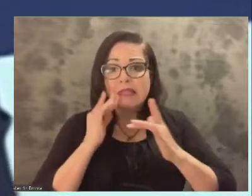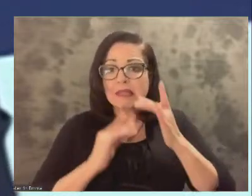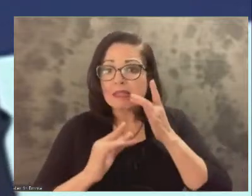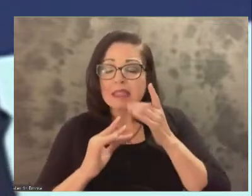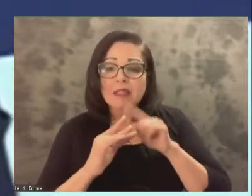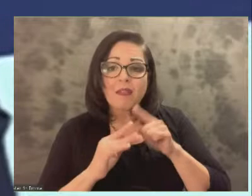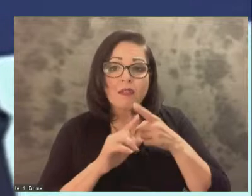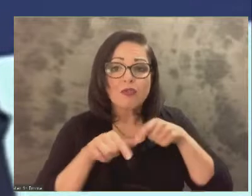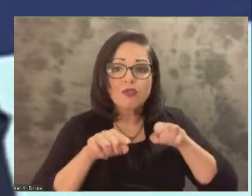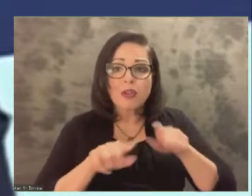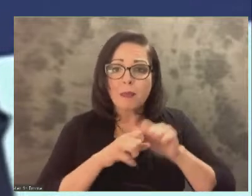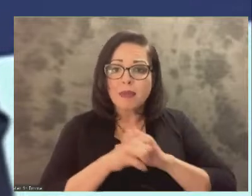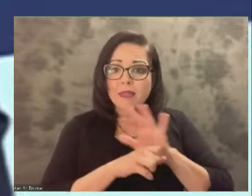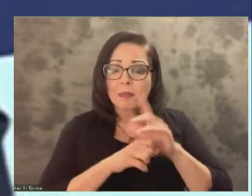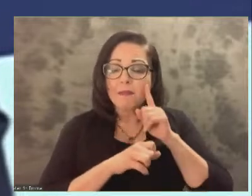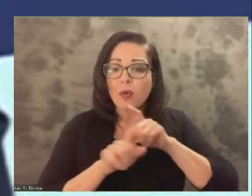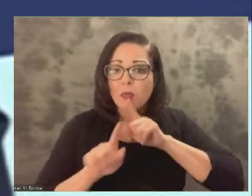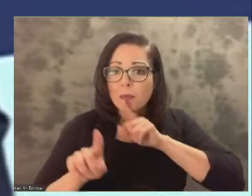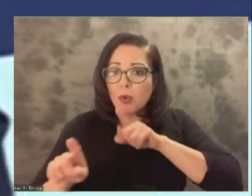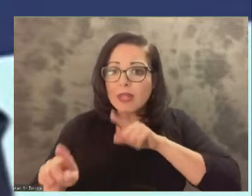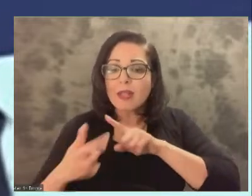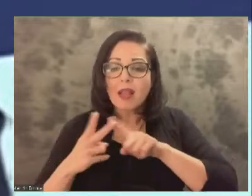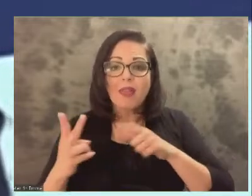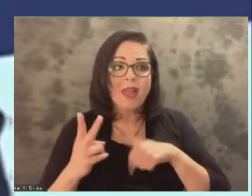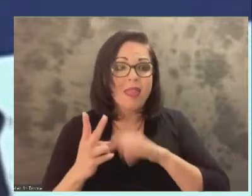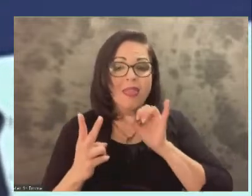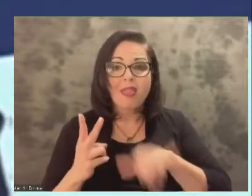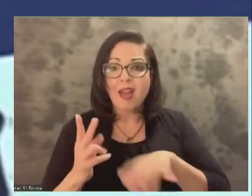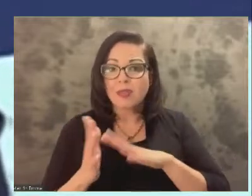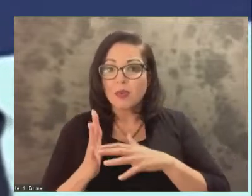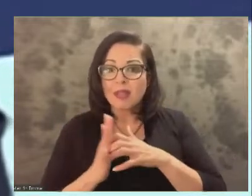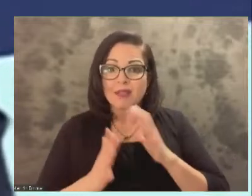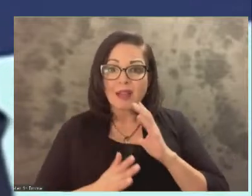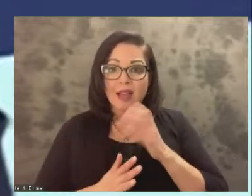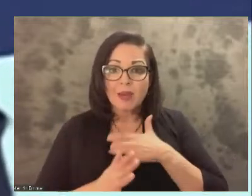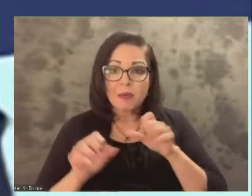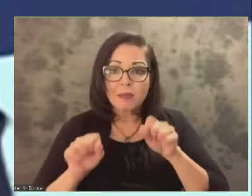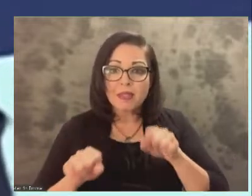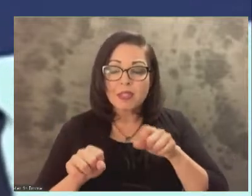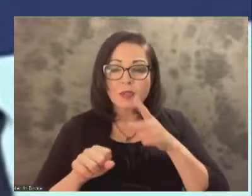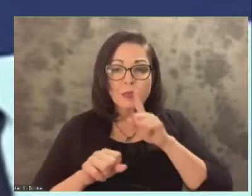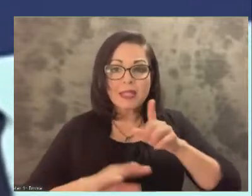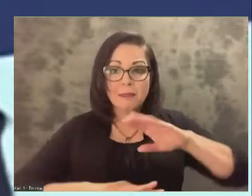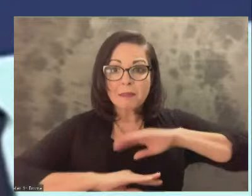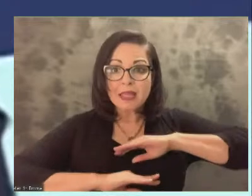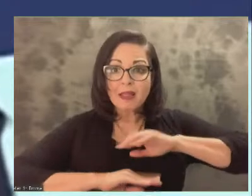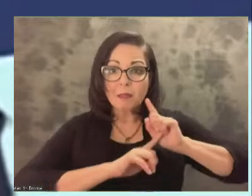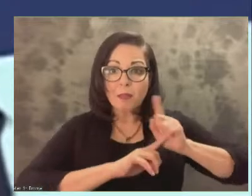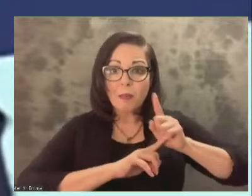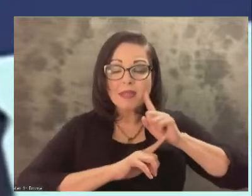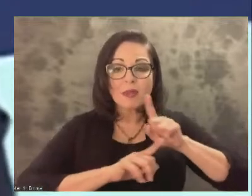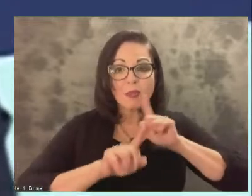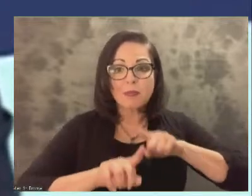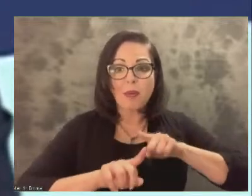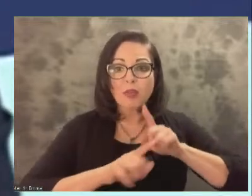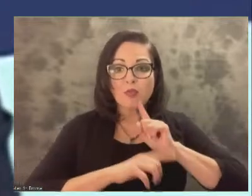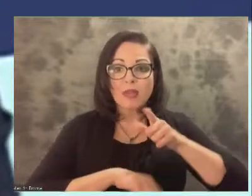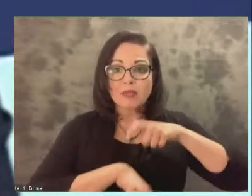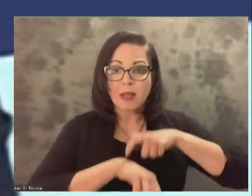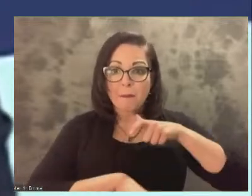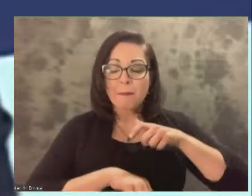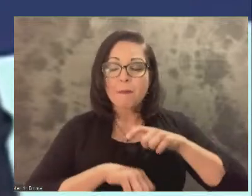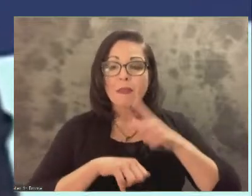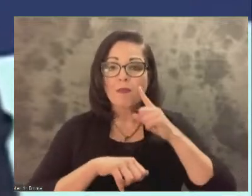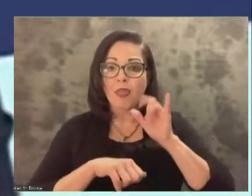and reporting, and that crippled our ability to meet the moment and respond equitably in real time. And to